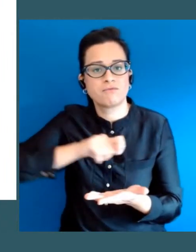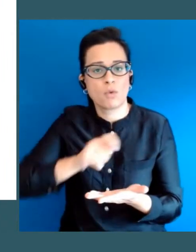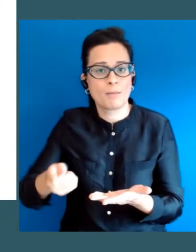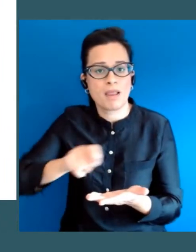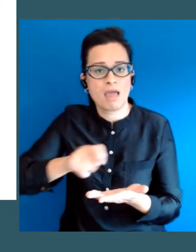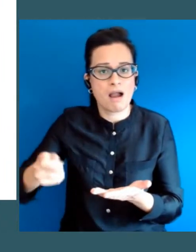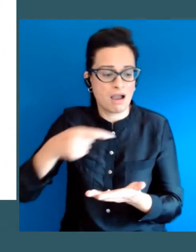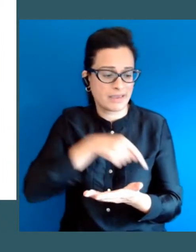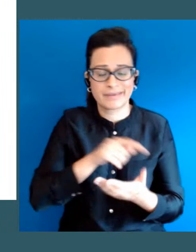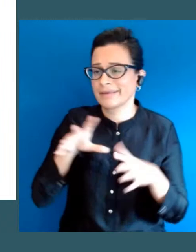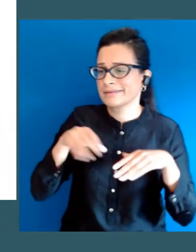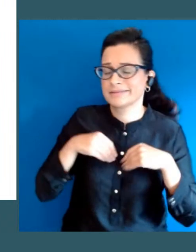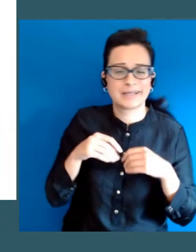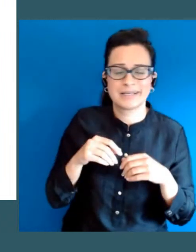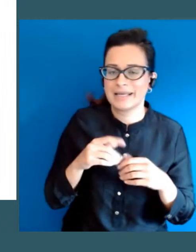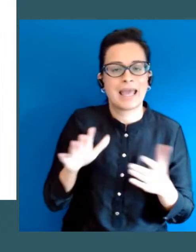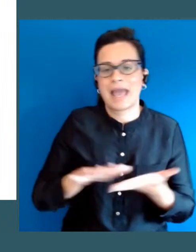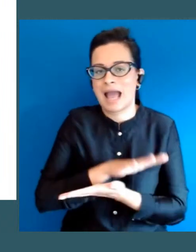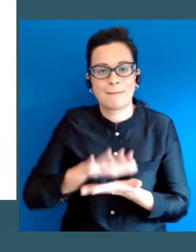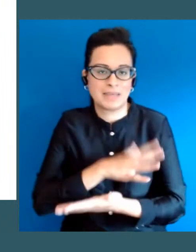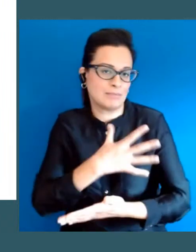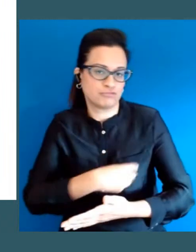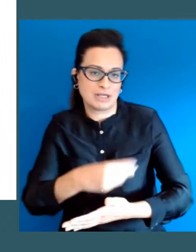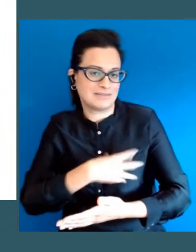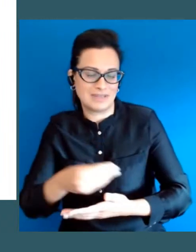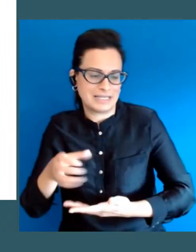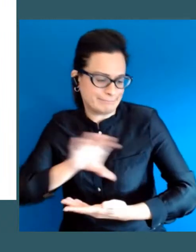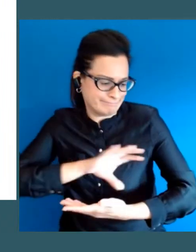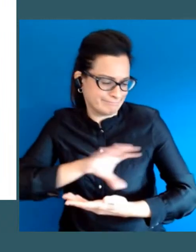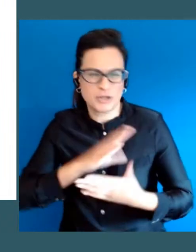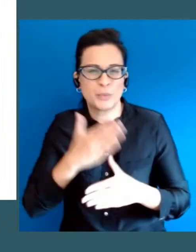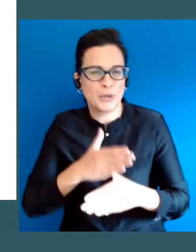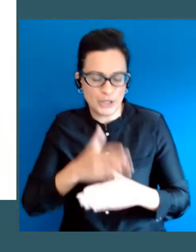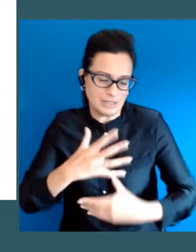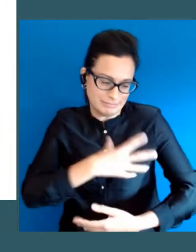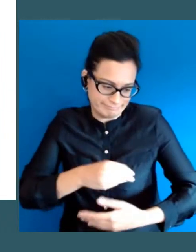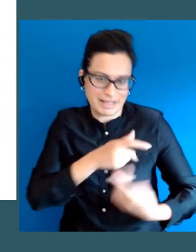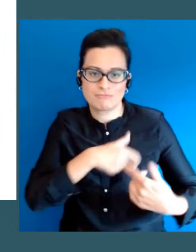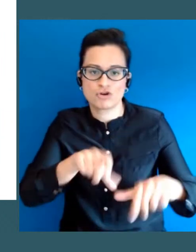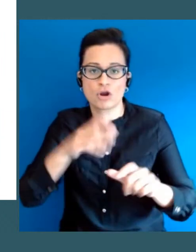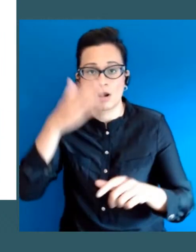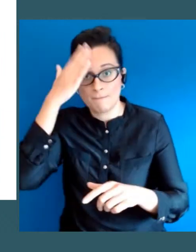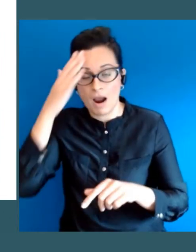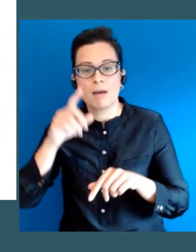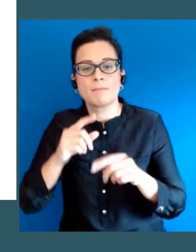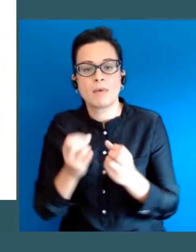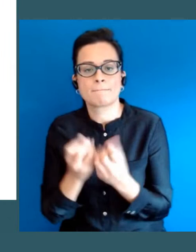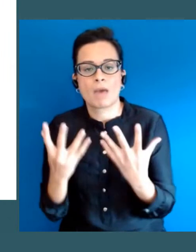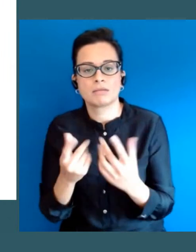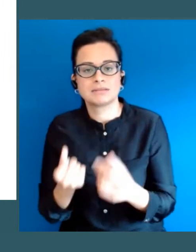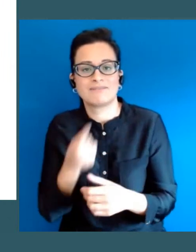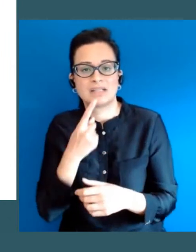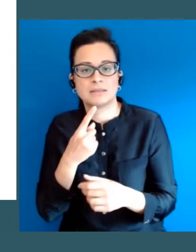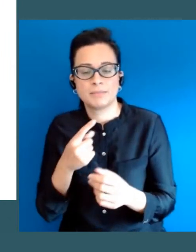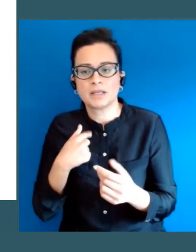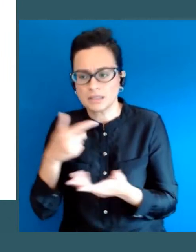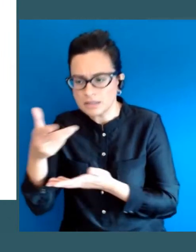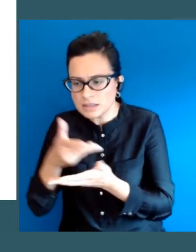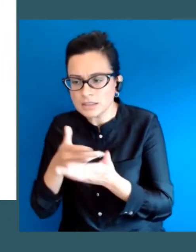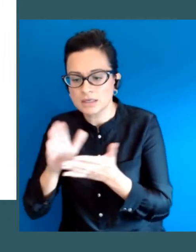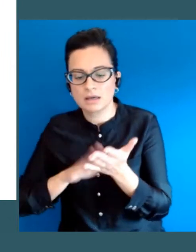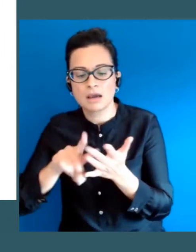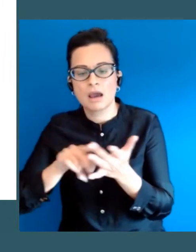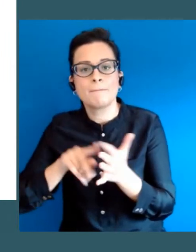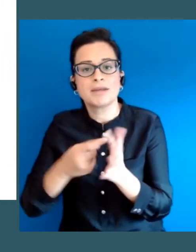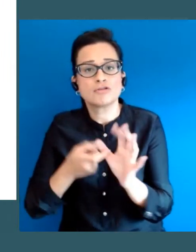to go back to breastfeeding. And mum was taking a multivitamin, but we also discussed around kind of minerals, as